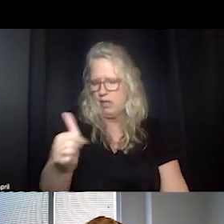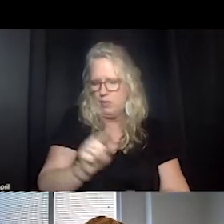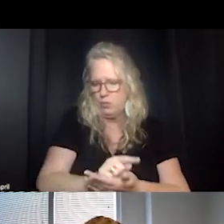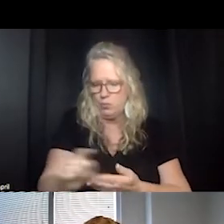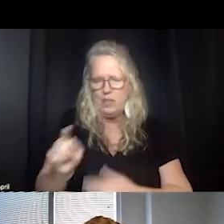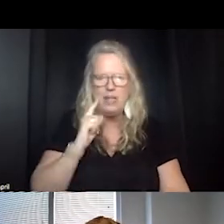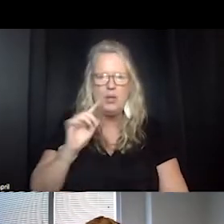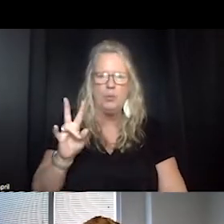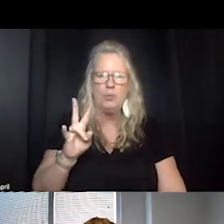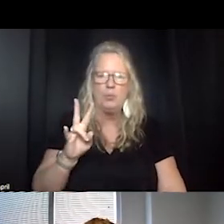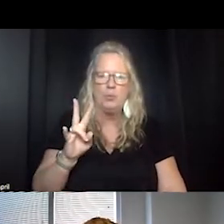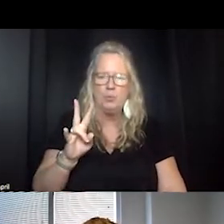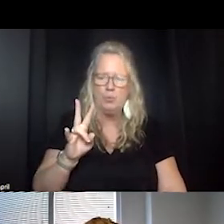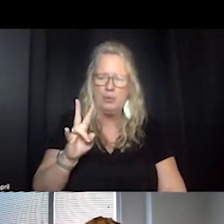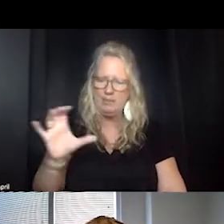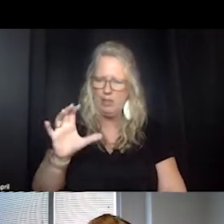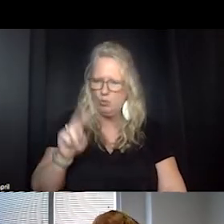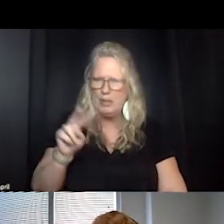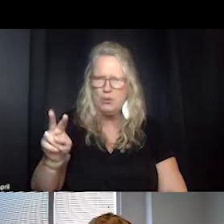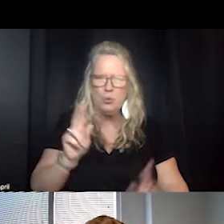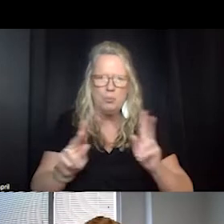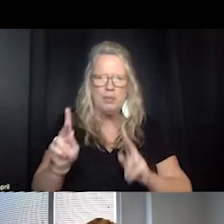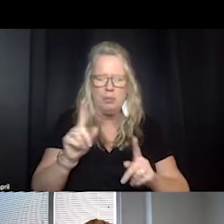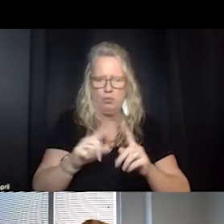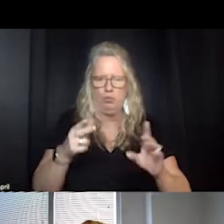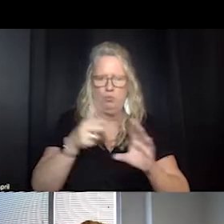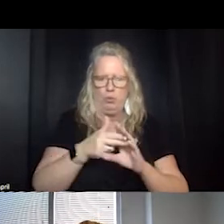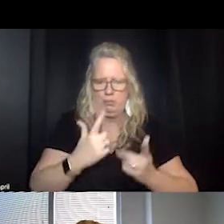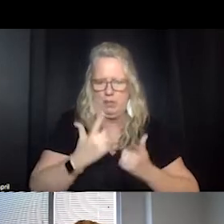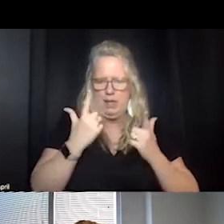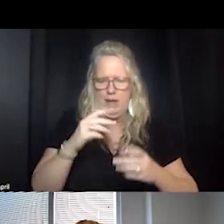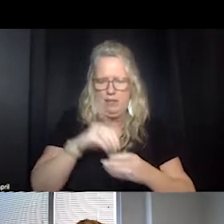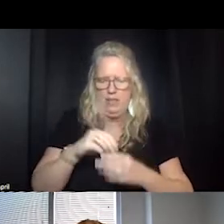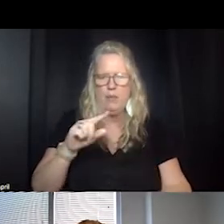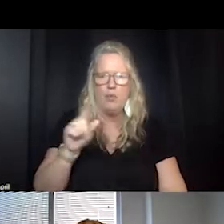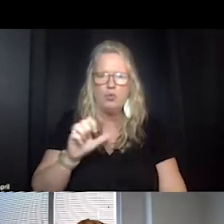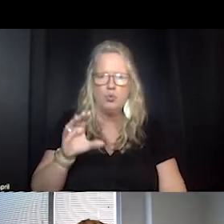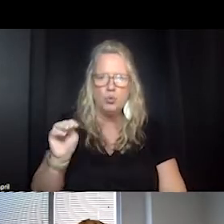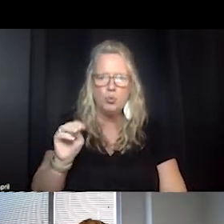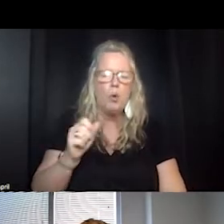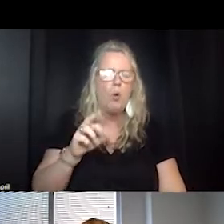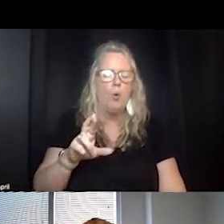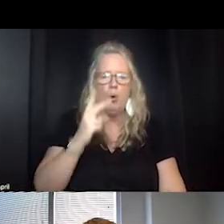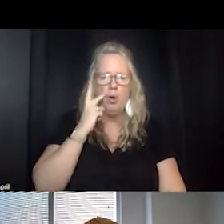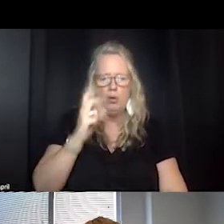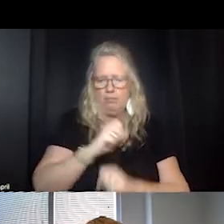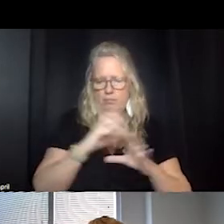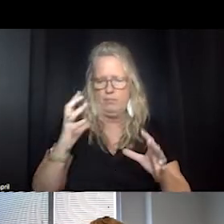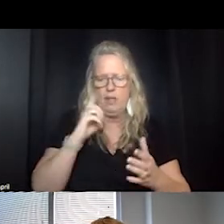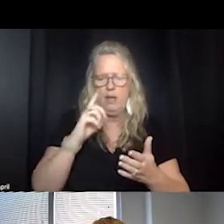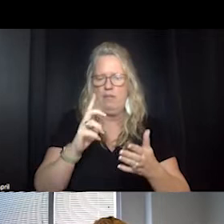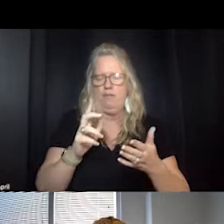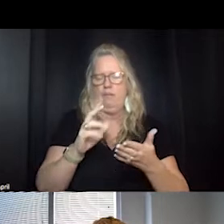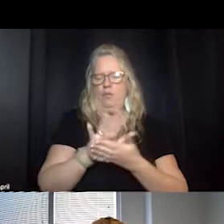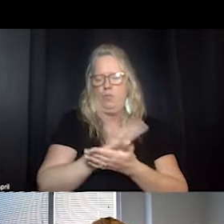with 723 people either participating live in the Zoom or viewing the recording of